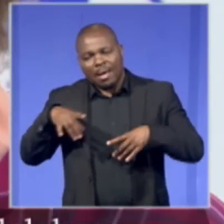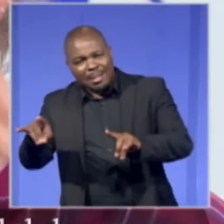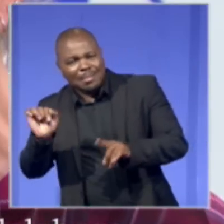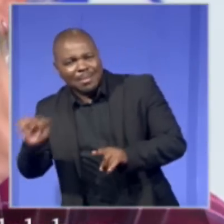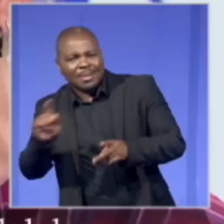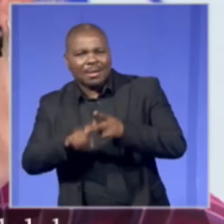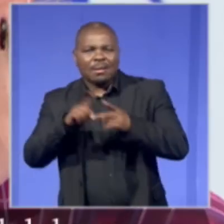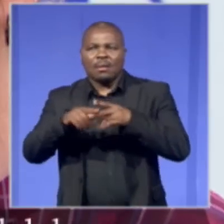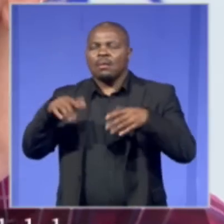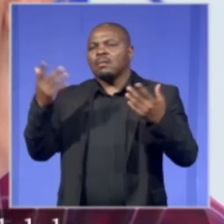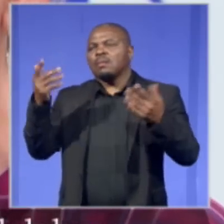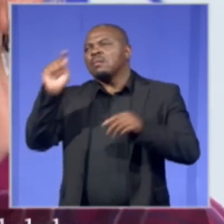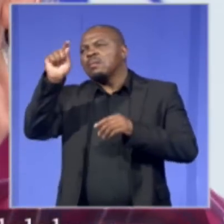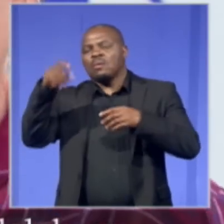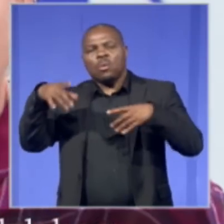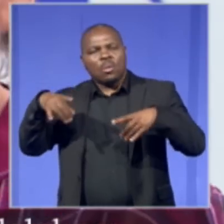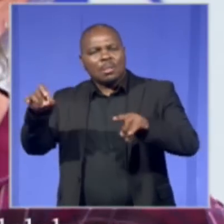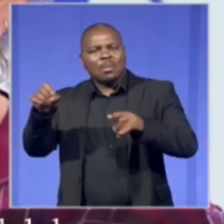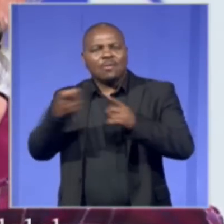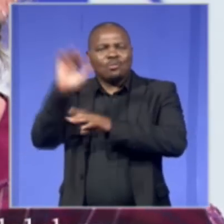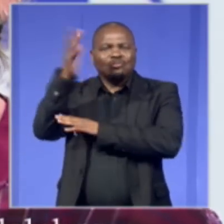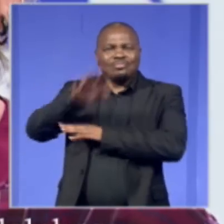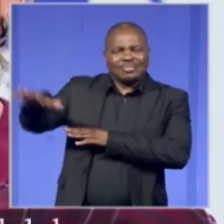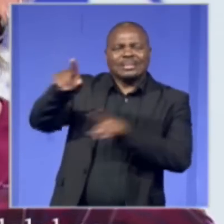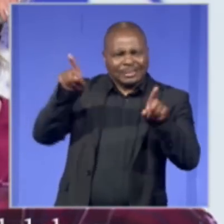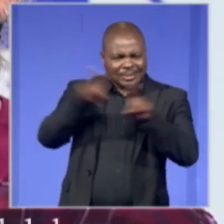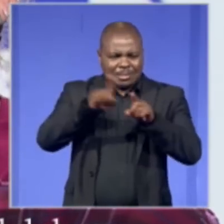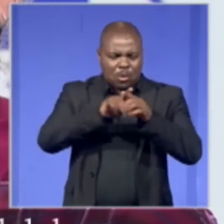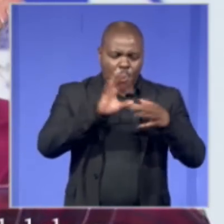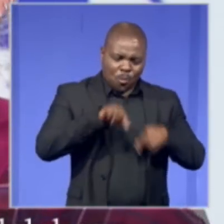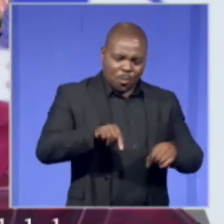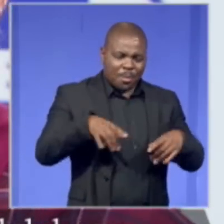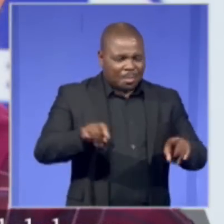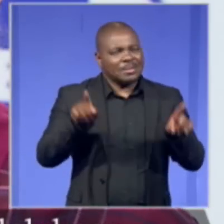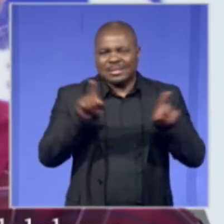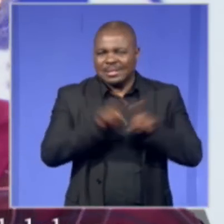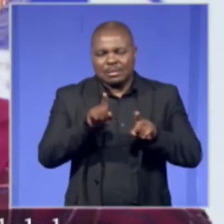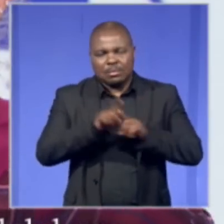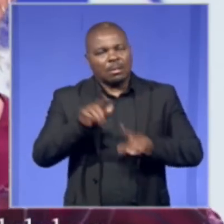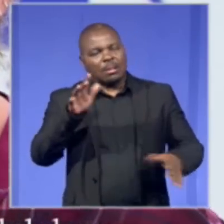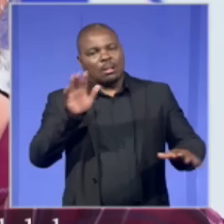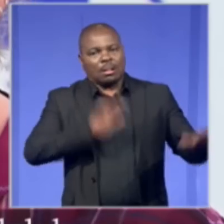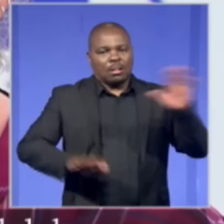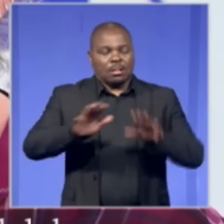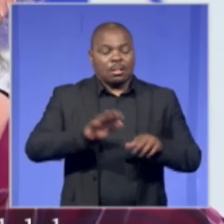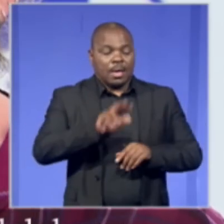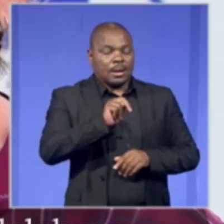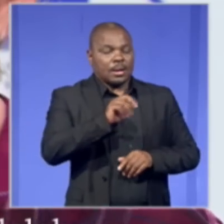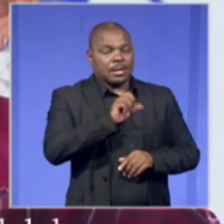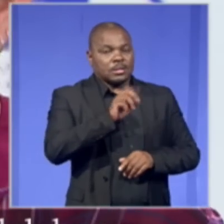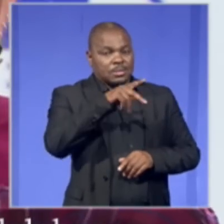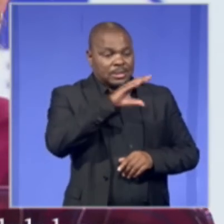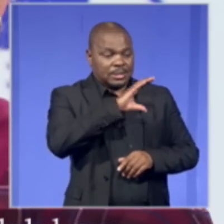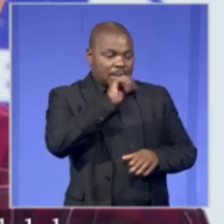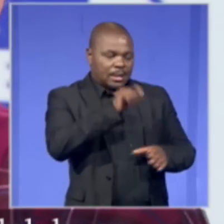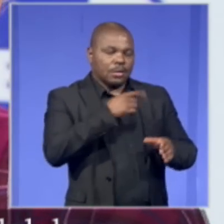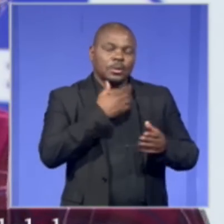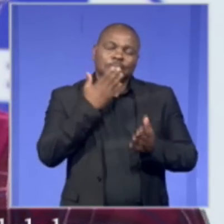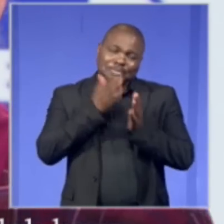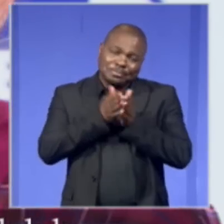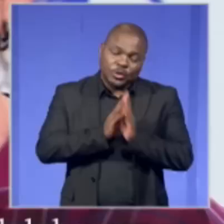our wild animals. So, biggest and most important thing that the NSPCA recommends is not to